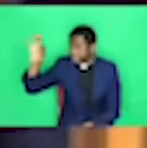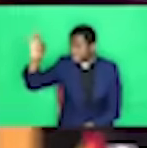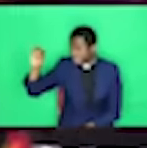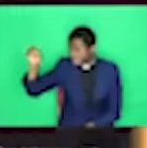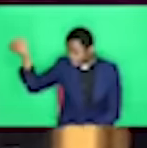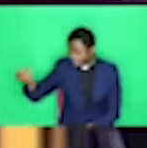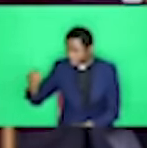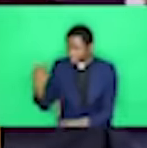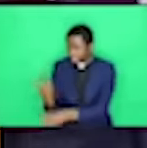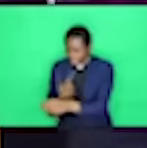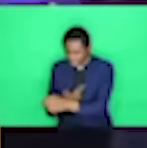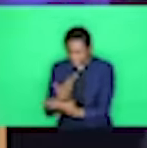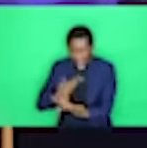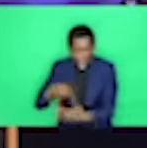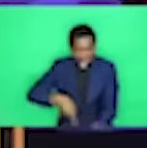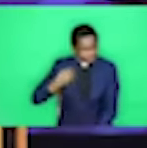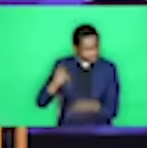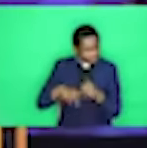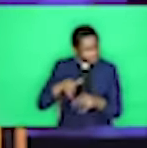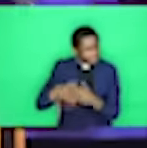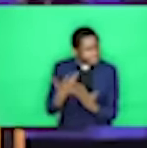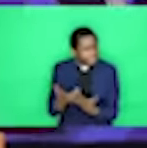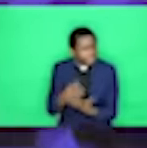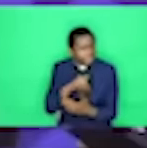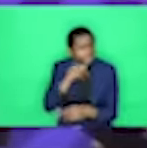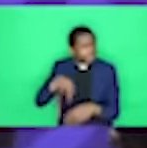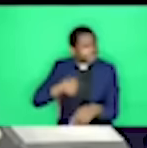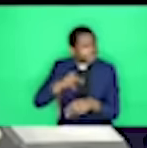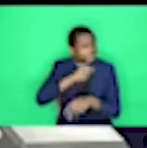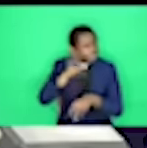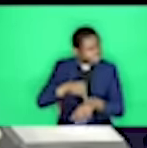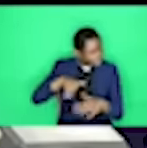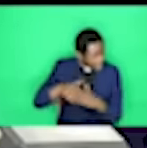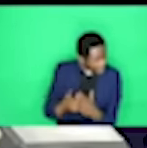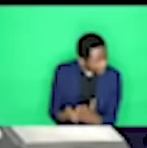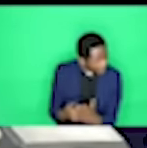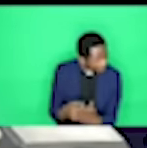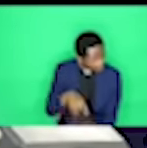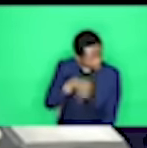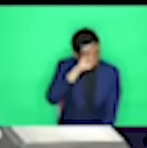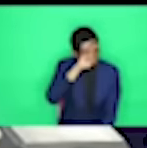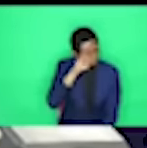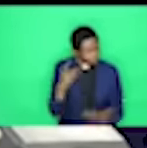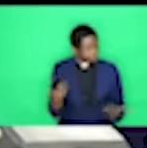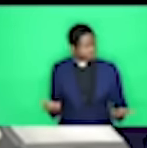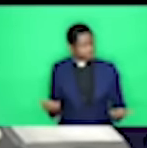mind was so oh yeah nyam sum eguma. Now so ni padudu on my oh woman wasum nyankopon. The Protestants